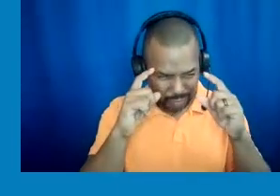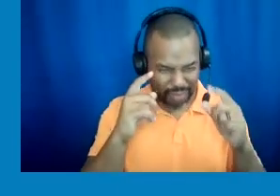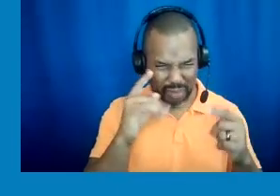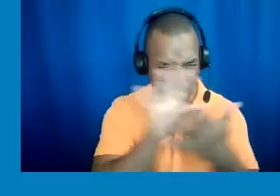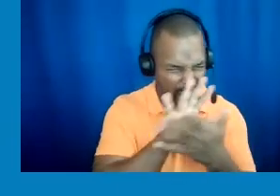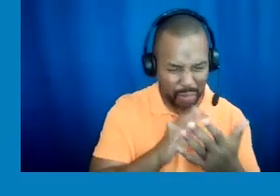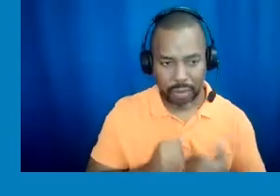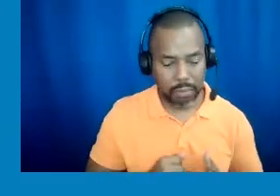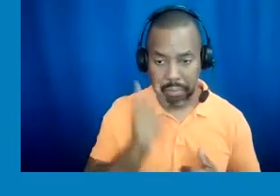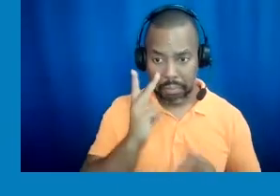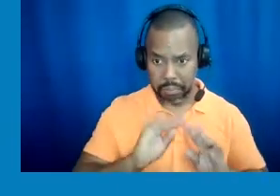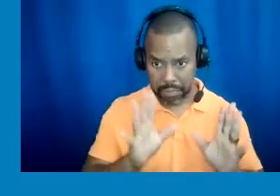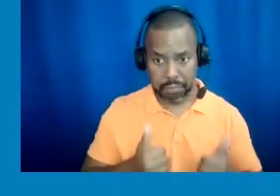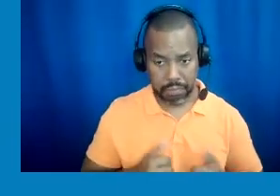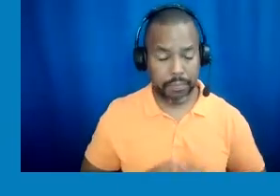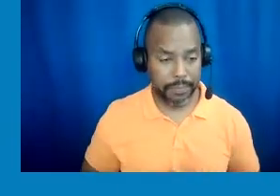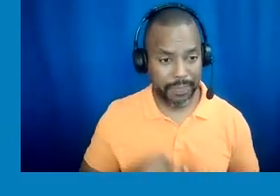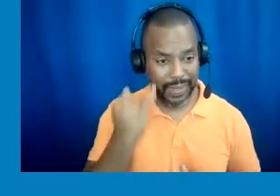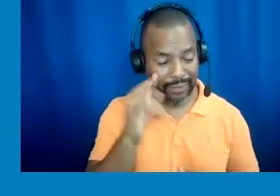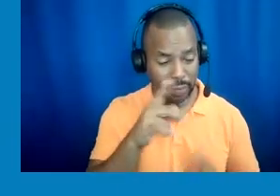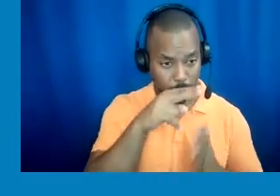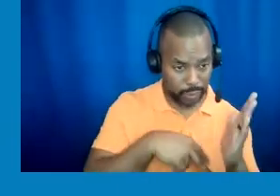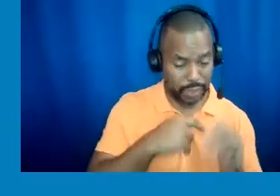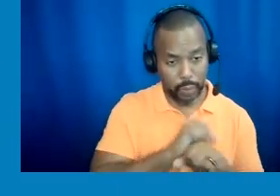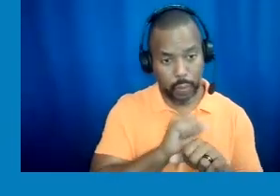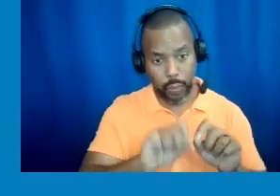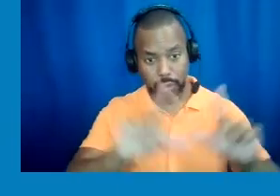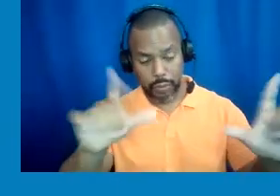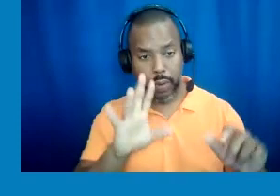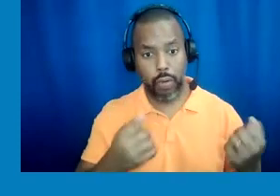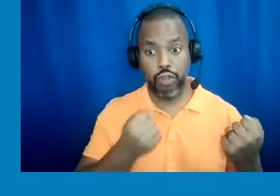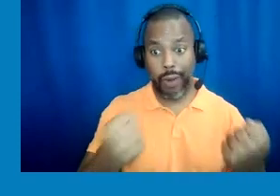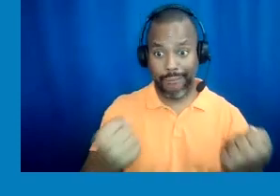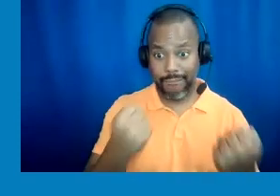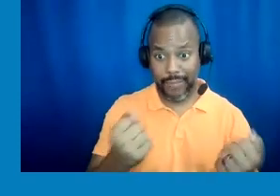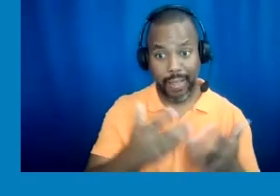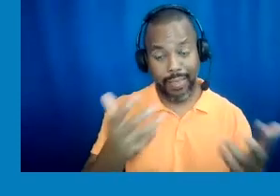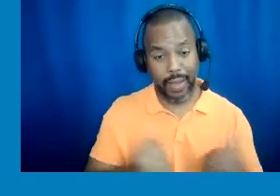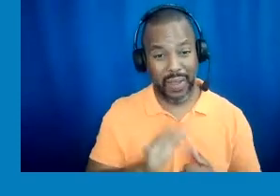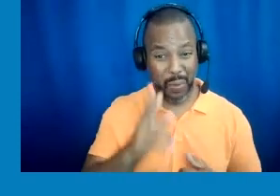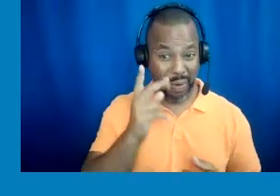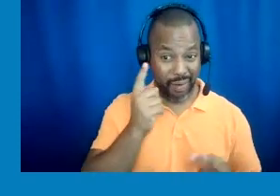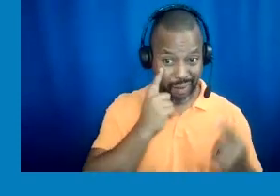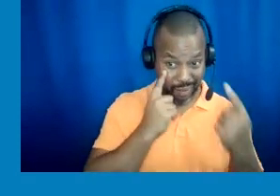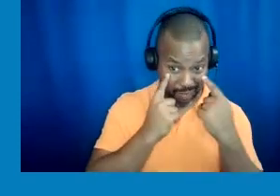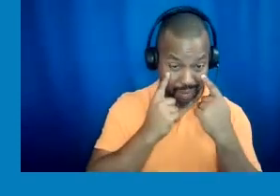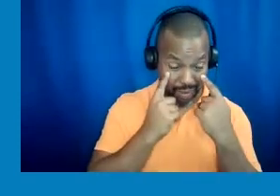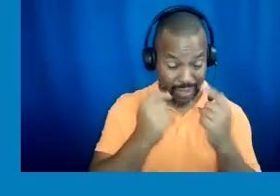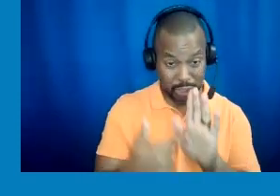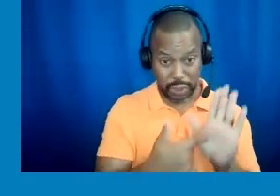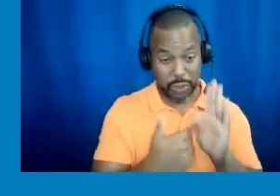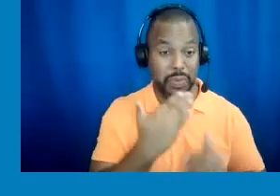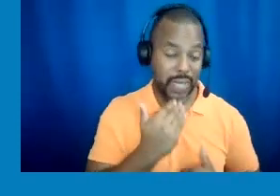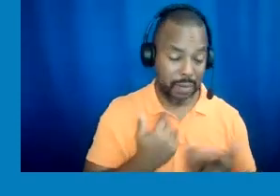vision, especially important if you read, work on screens, or drive frequently. Your eyes can even show signs of diabetes, high